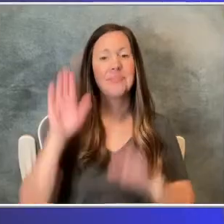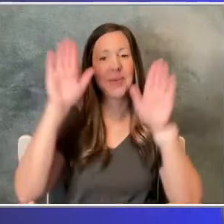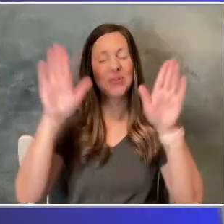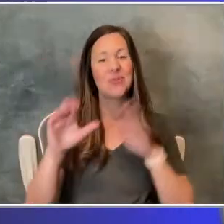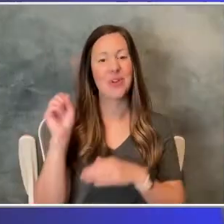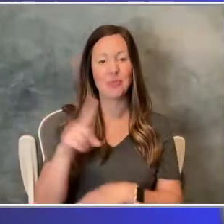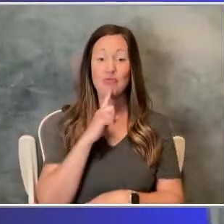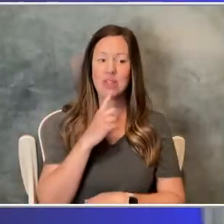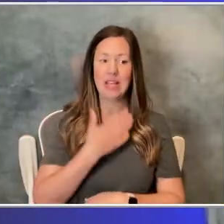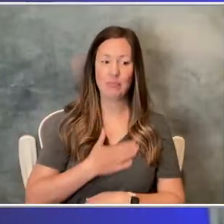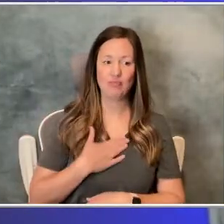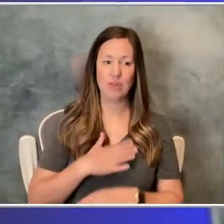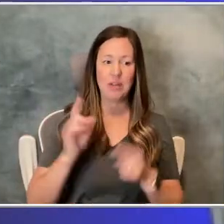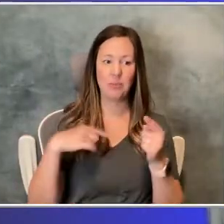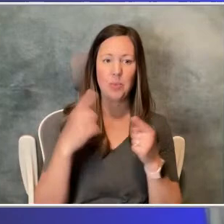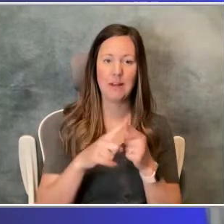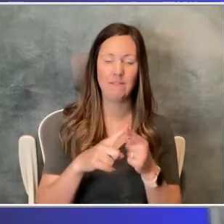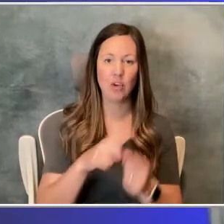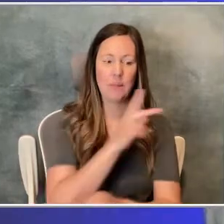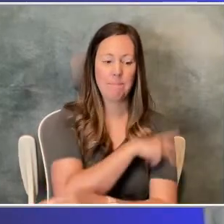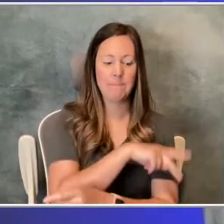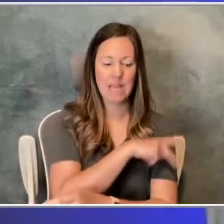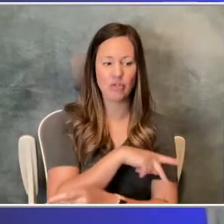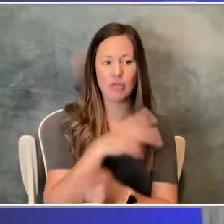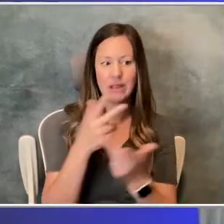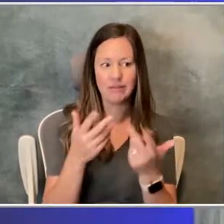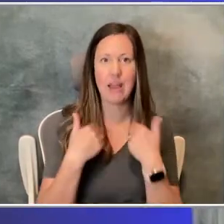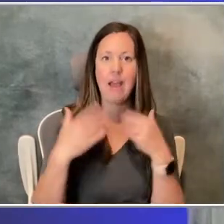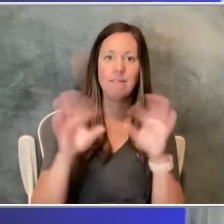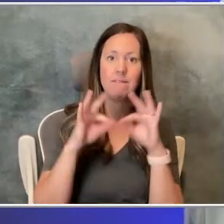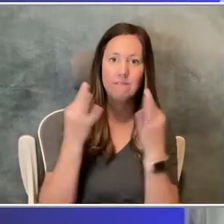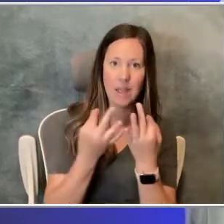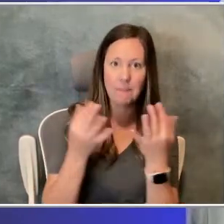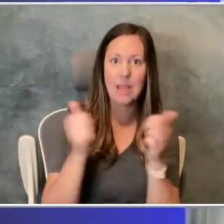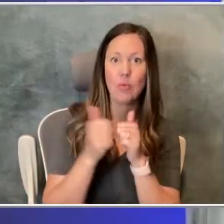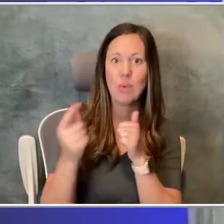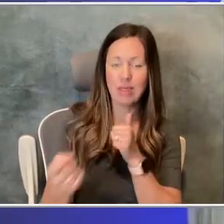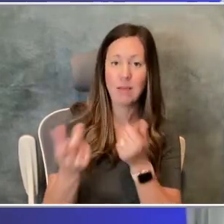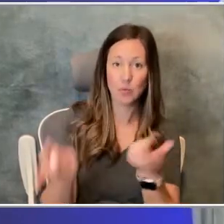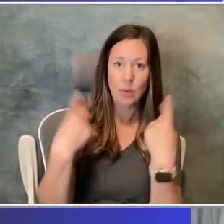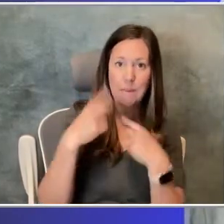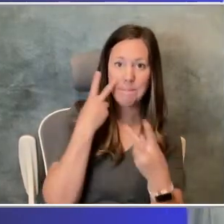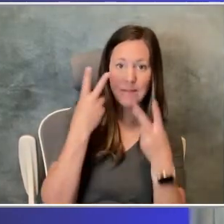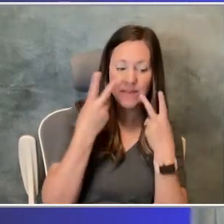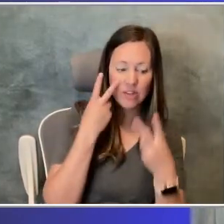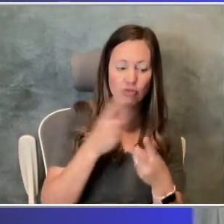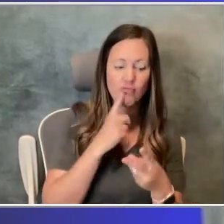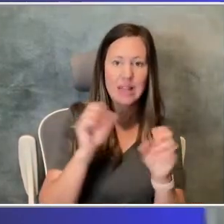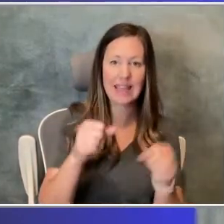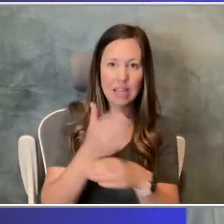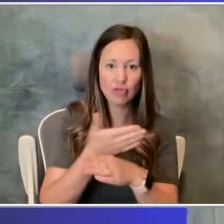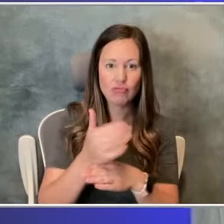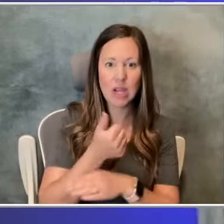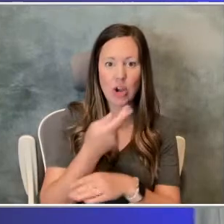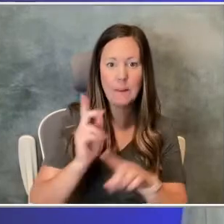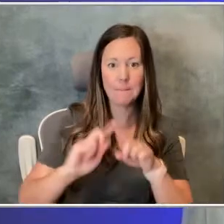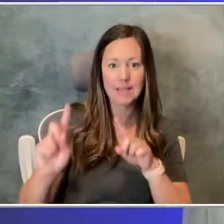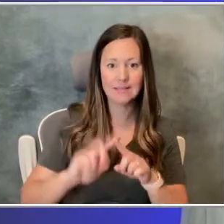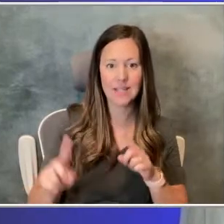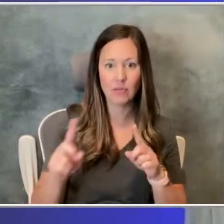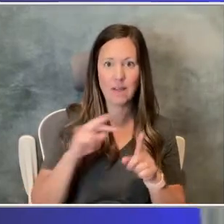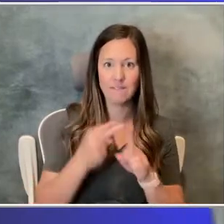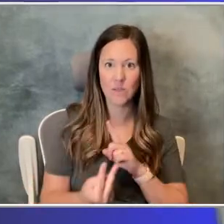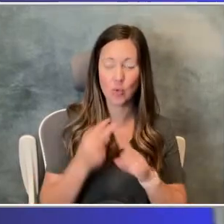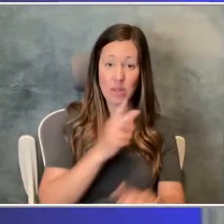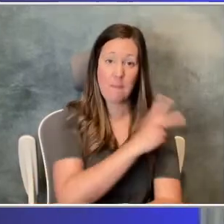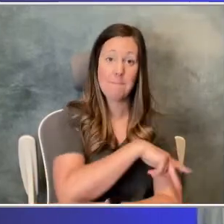appreciate when patients bring in family members to their visits to share a couple of different views, because the patient knows their